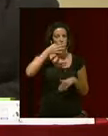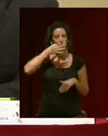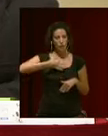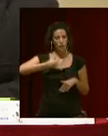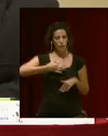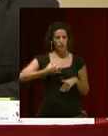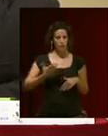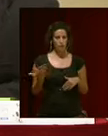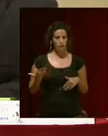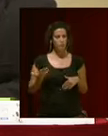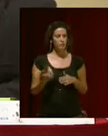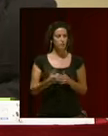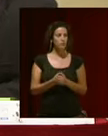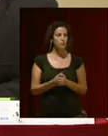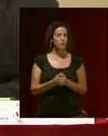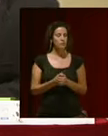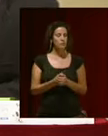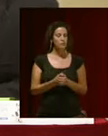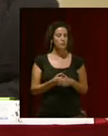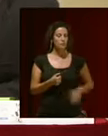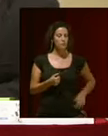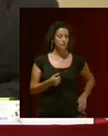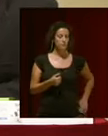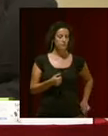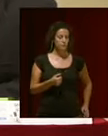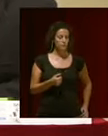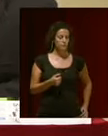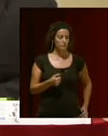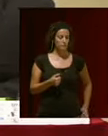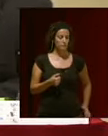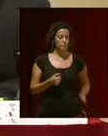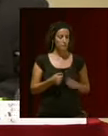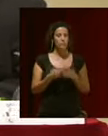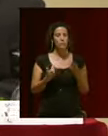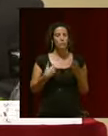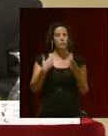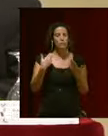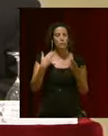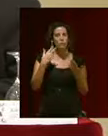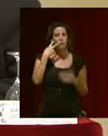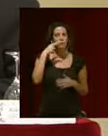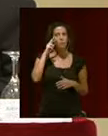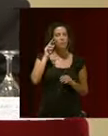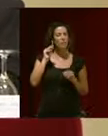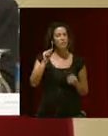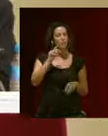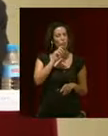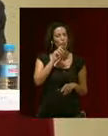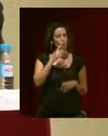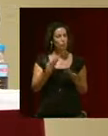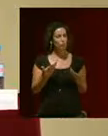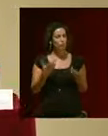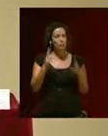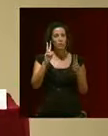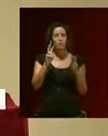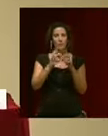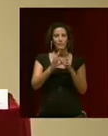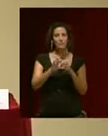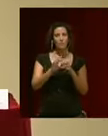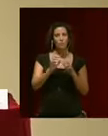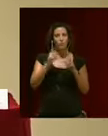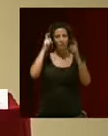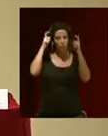this cap with so many cables and so on? Because you've tested this with real users. So what